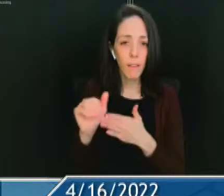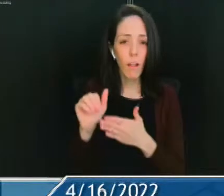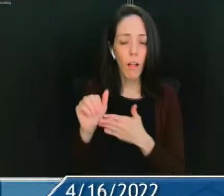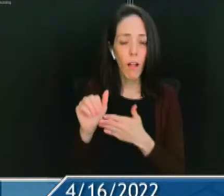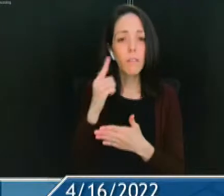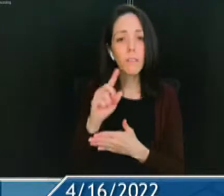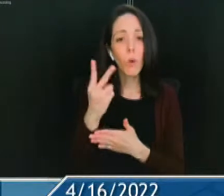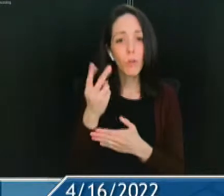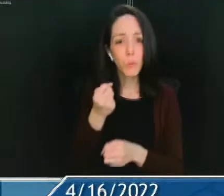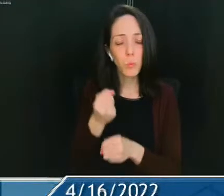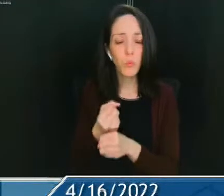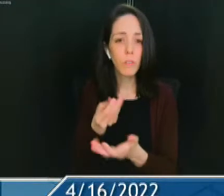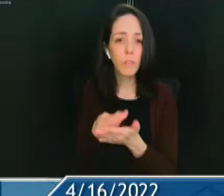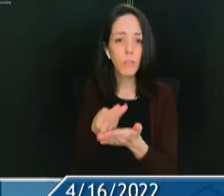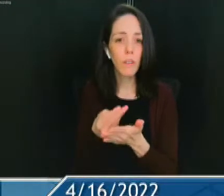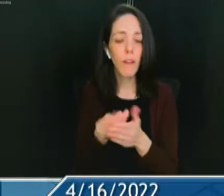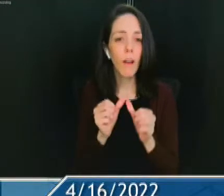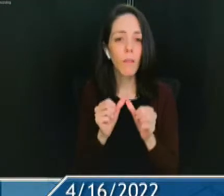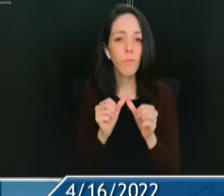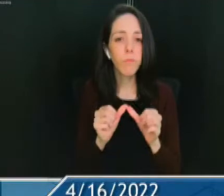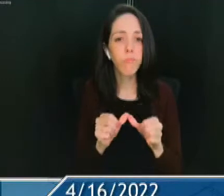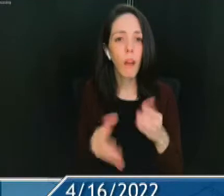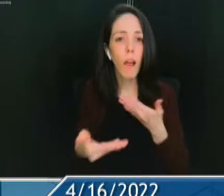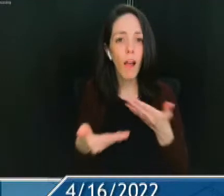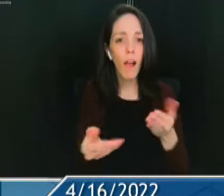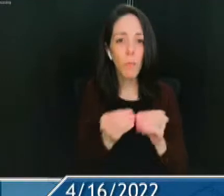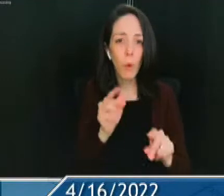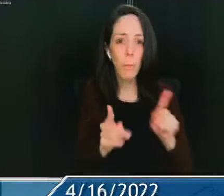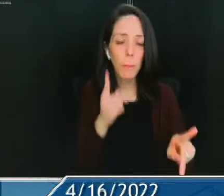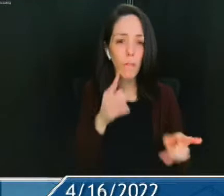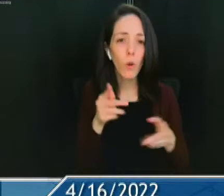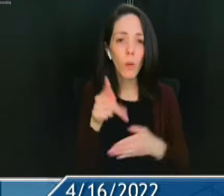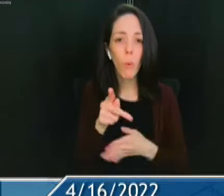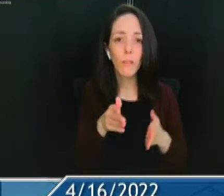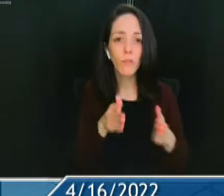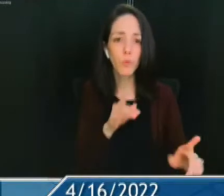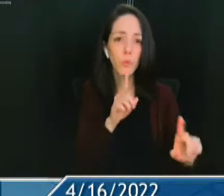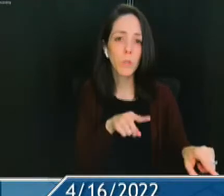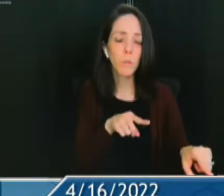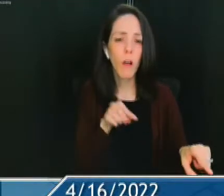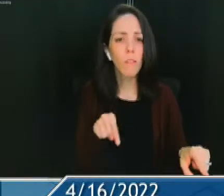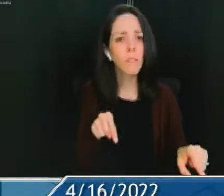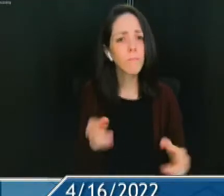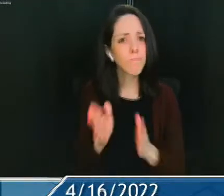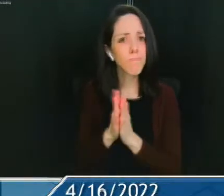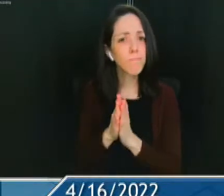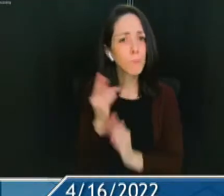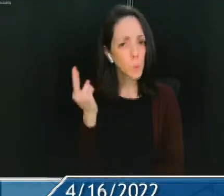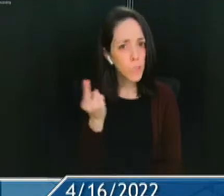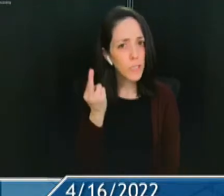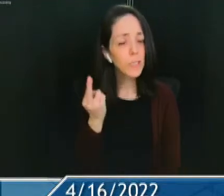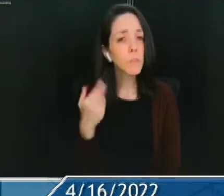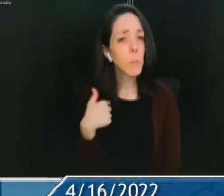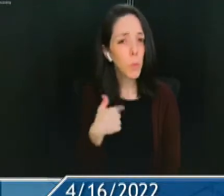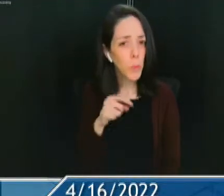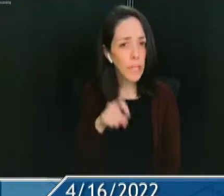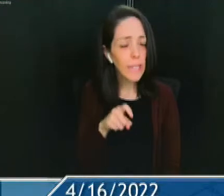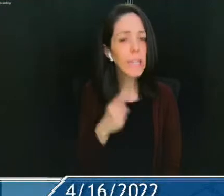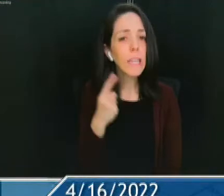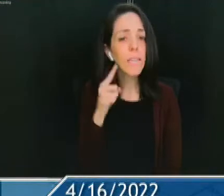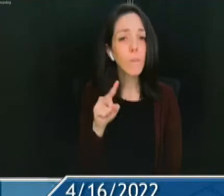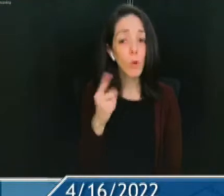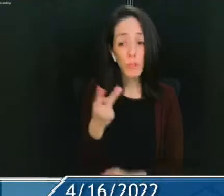citywide 24/7 expansion. This budget request is reasonable. The $8.8 for $2 million for 2 years